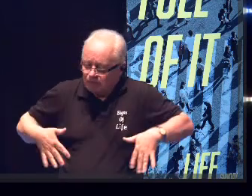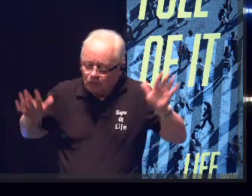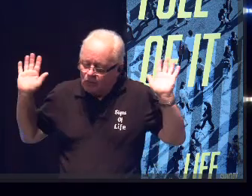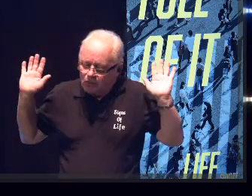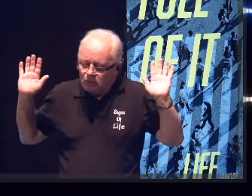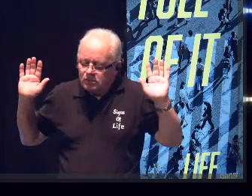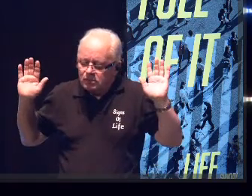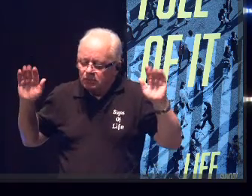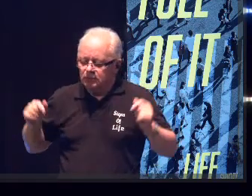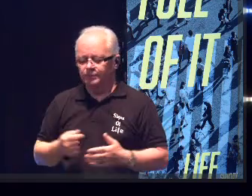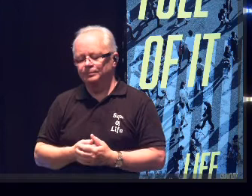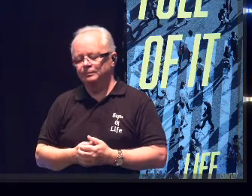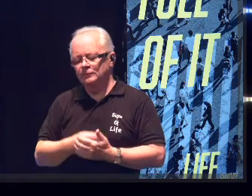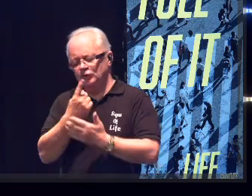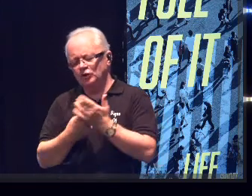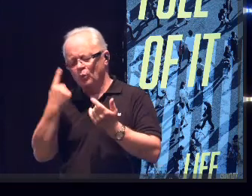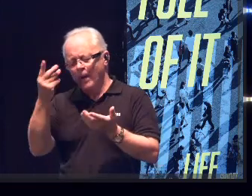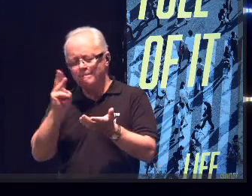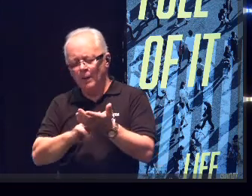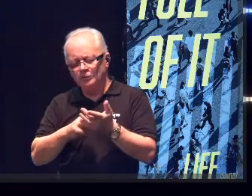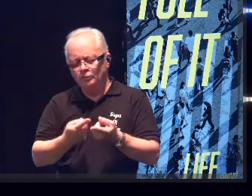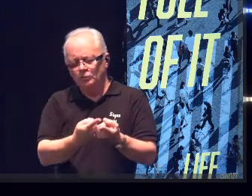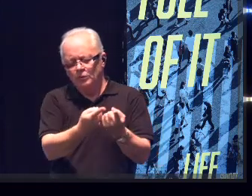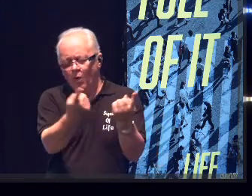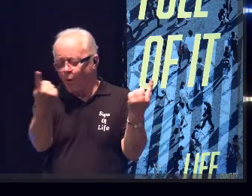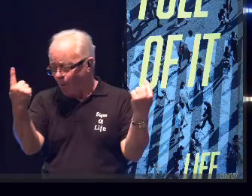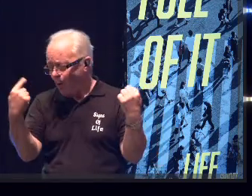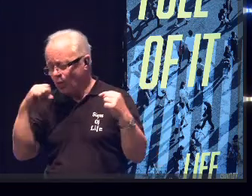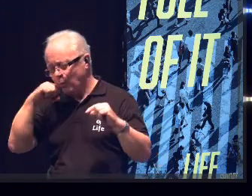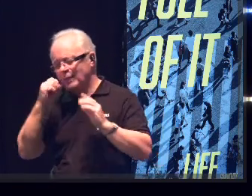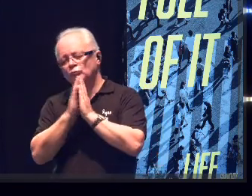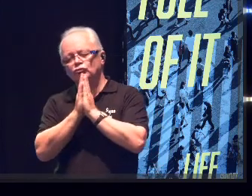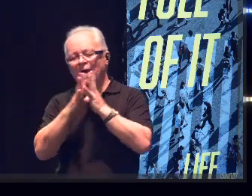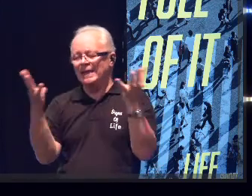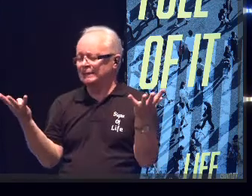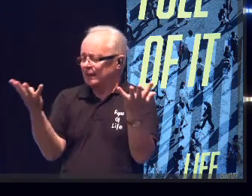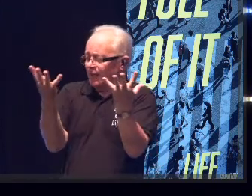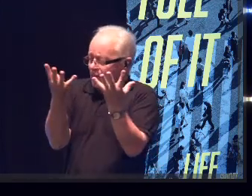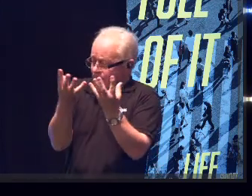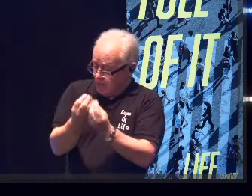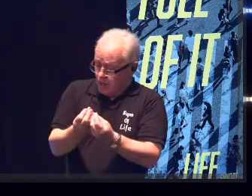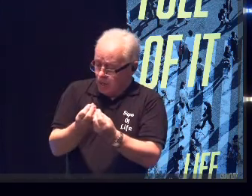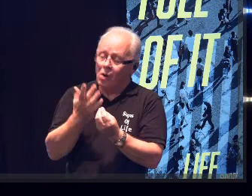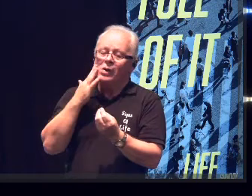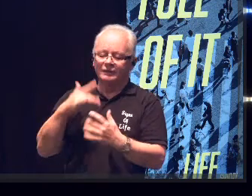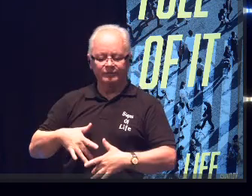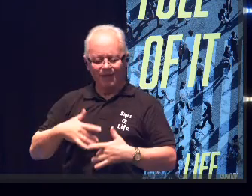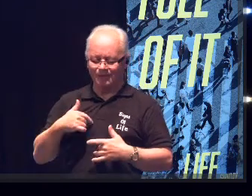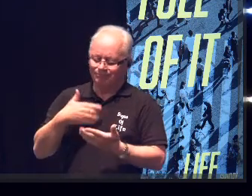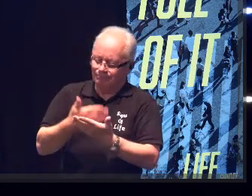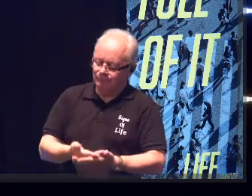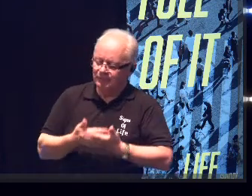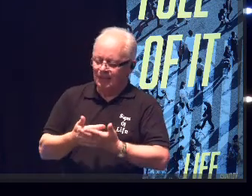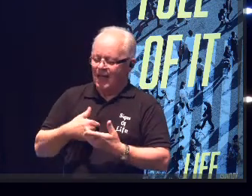In just a moment, all of us are going to say a prayer together. And if in saying these words, you